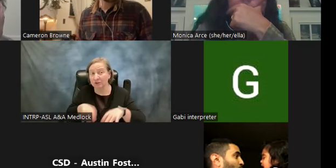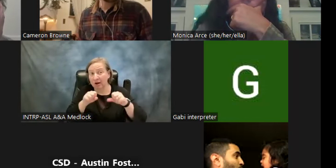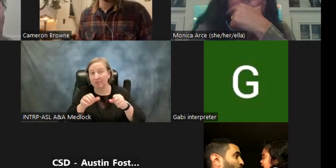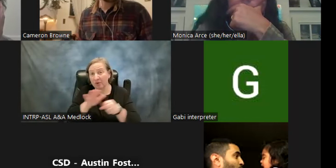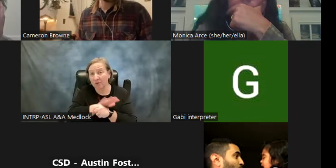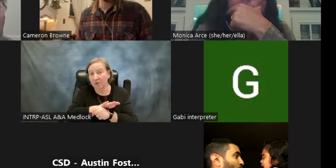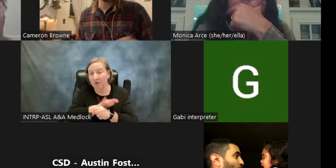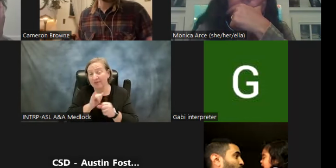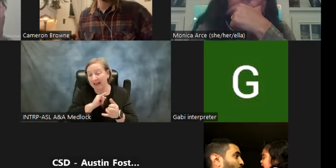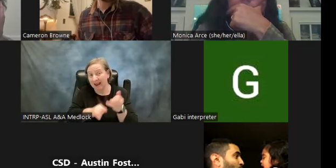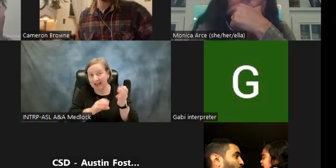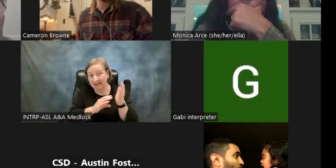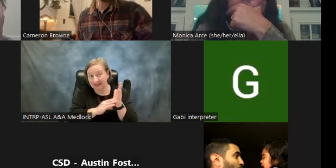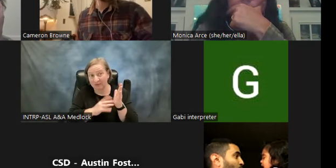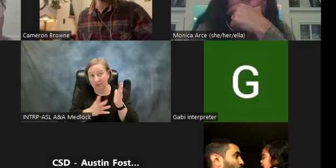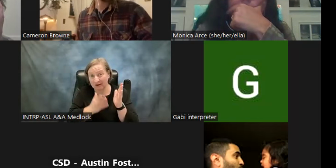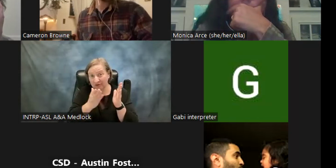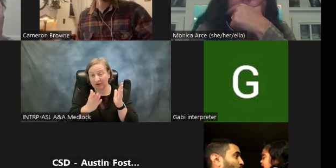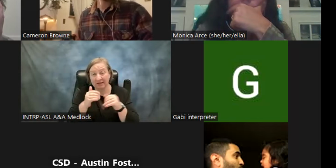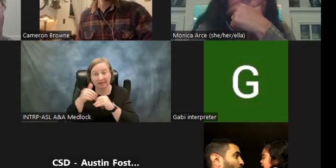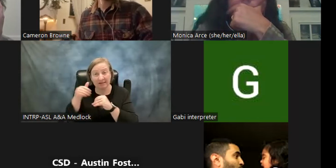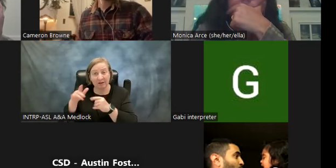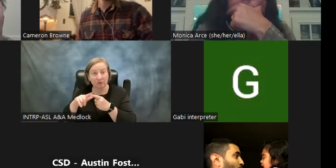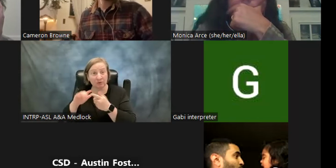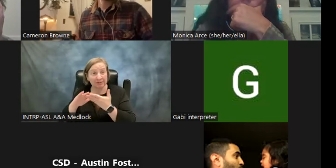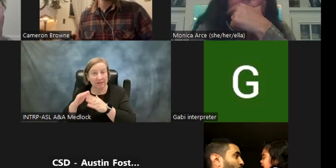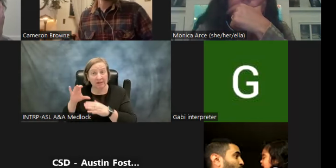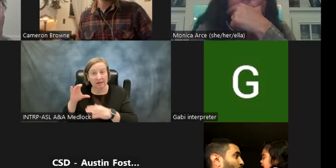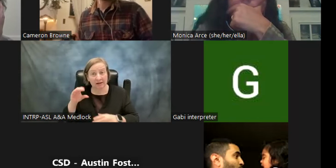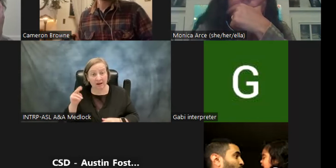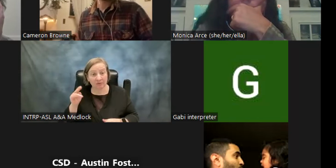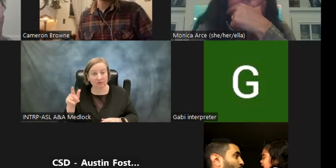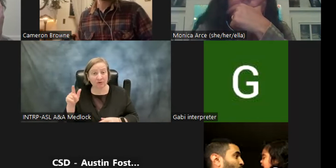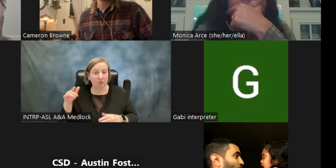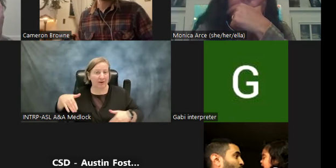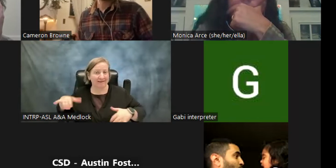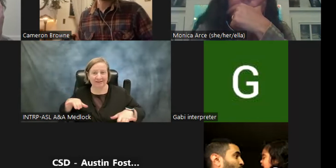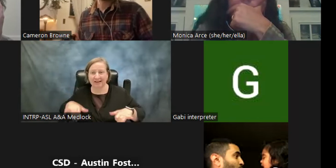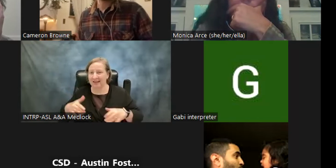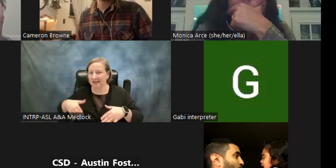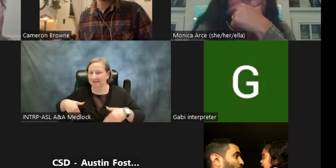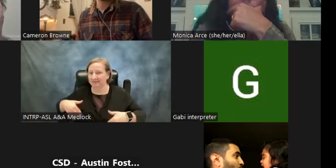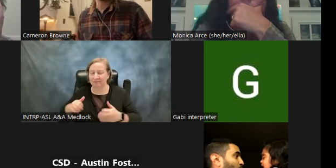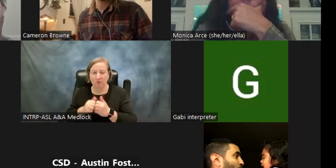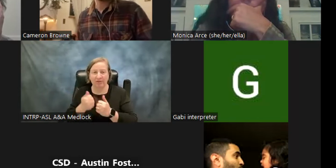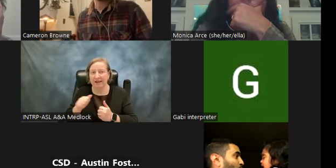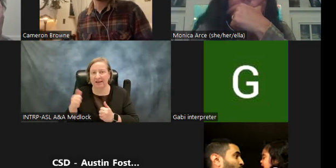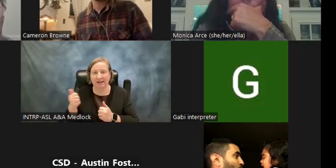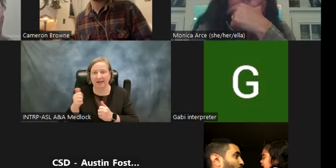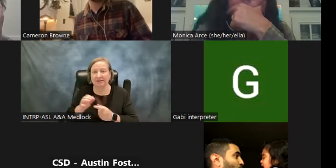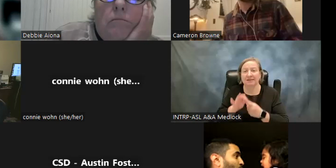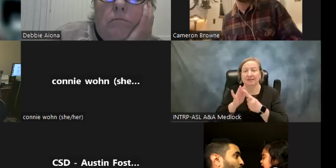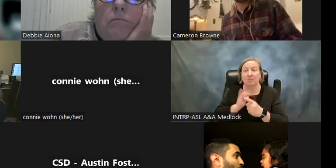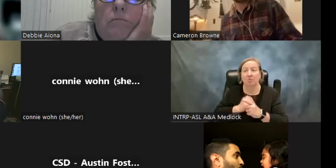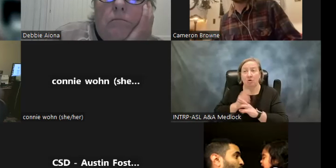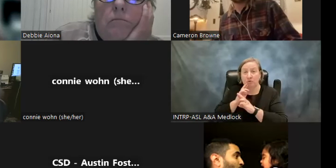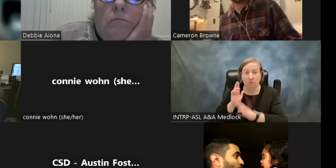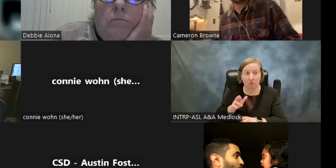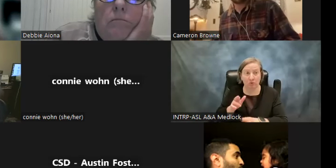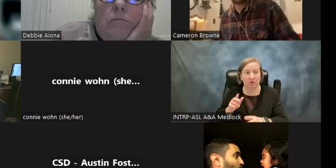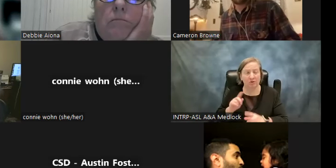last section, as I suggested, and sending it to City Council? Because we haven't done that with anything yet except for our reports.